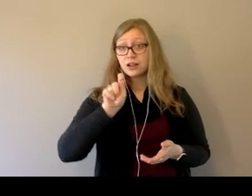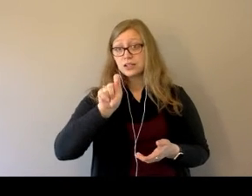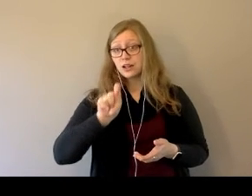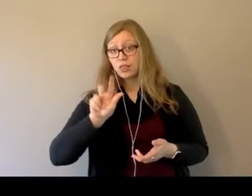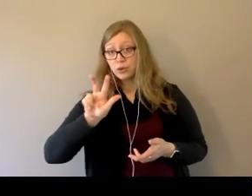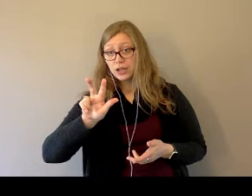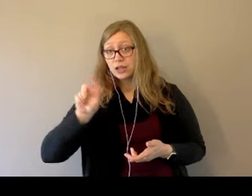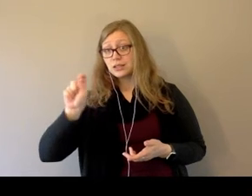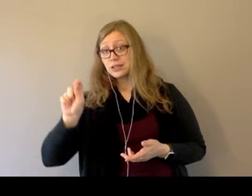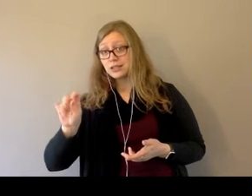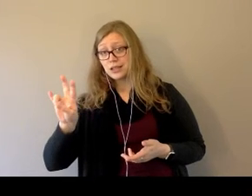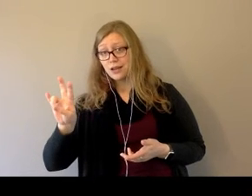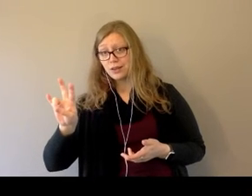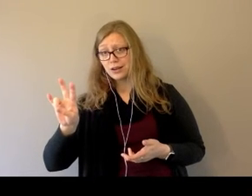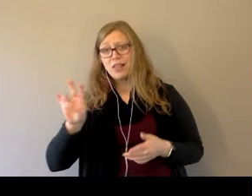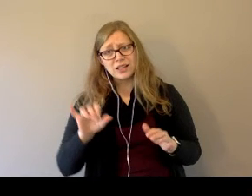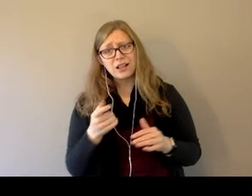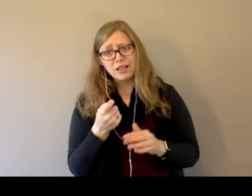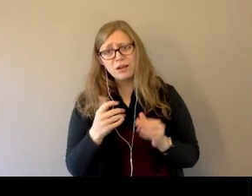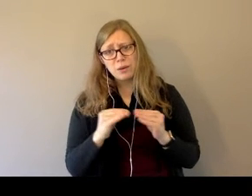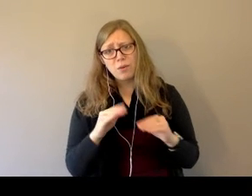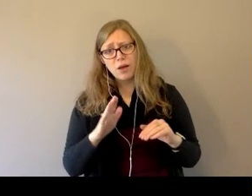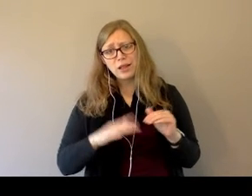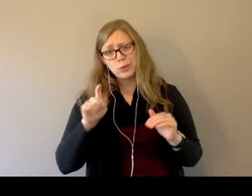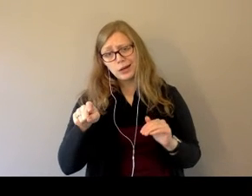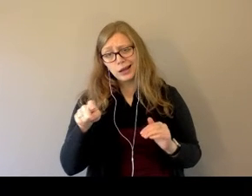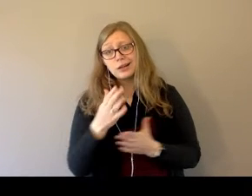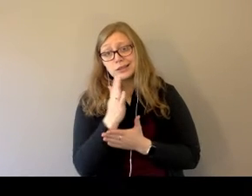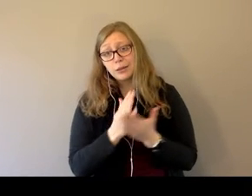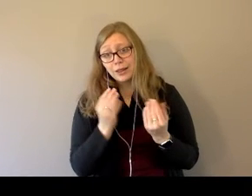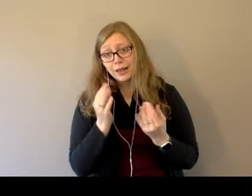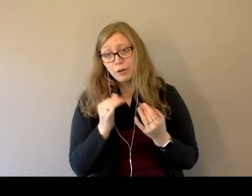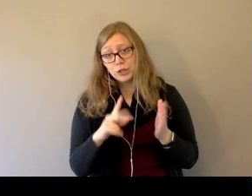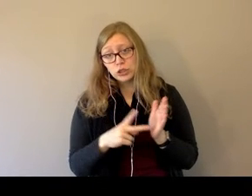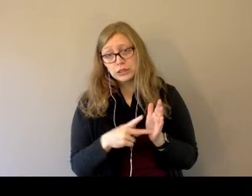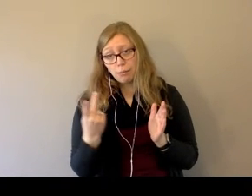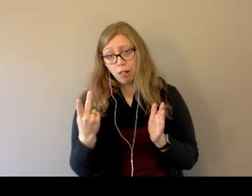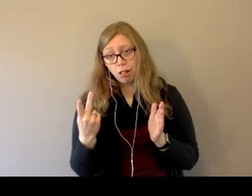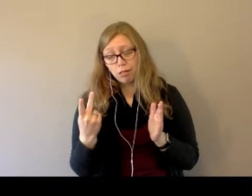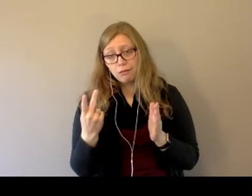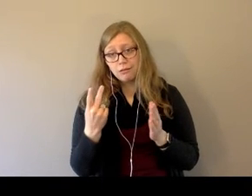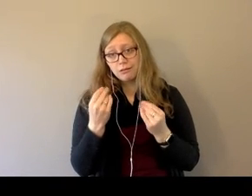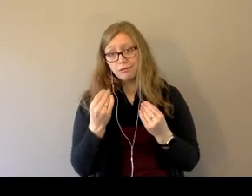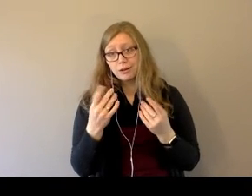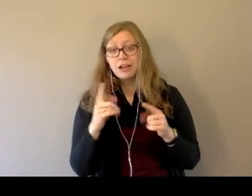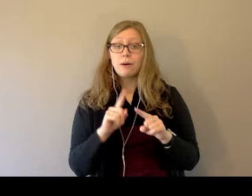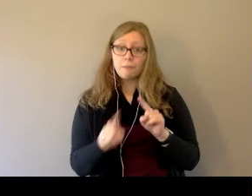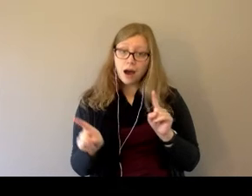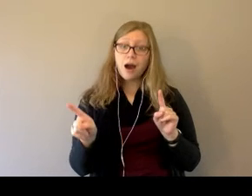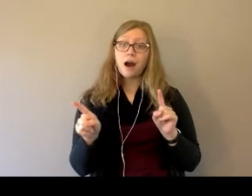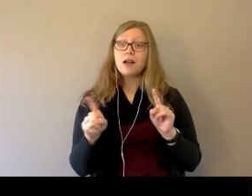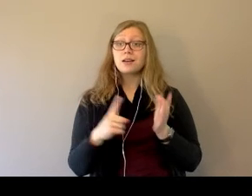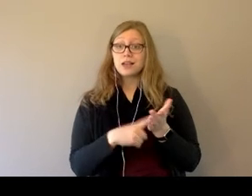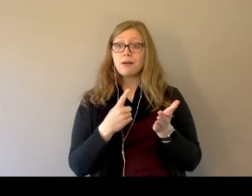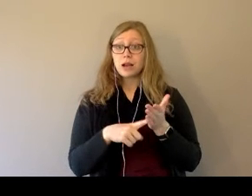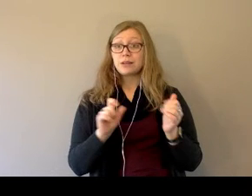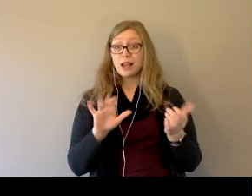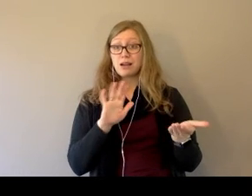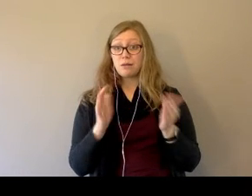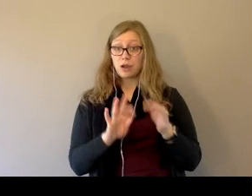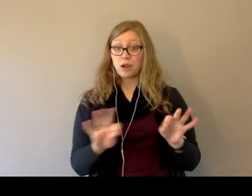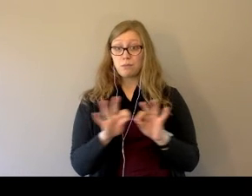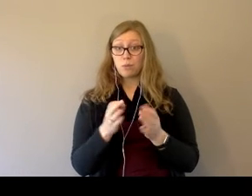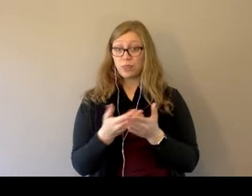of the information obviously is duplicate. But here we're comparing 4 things using a ratio. In